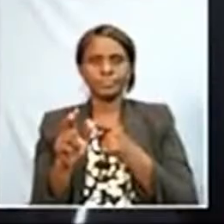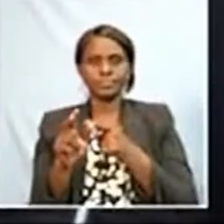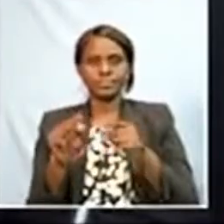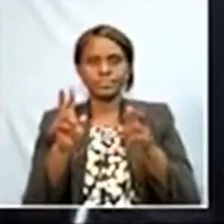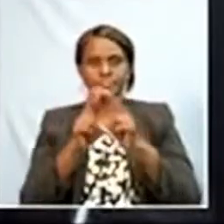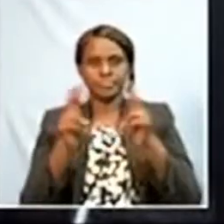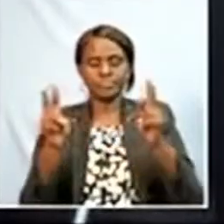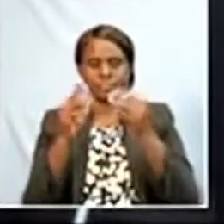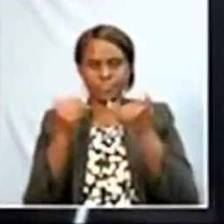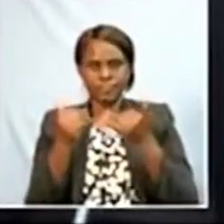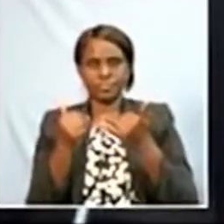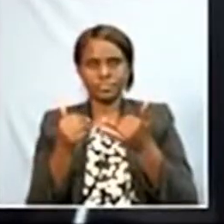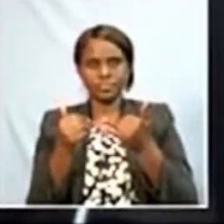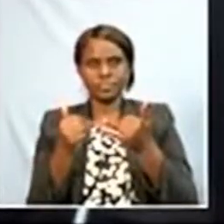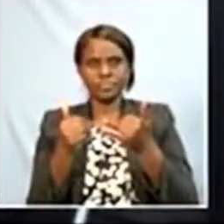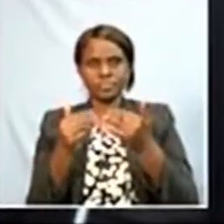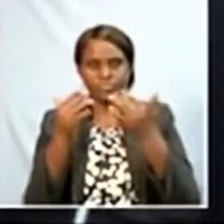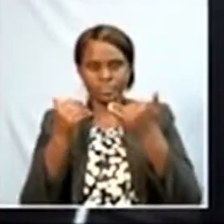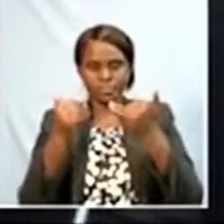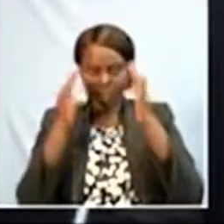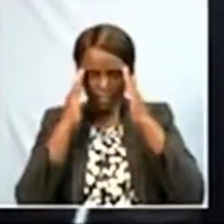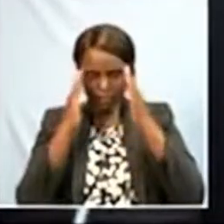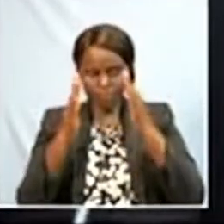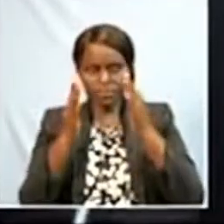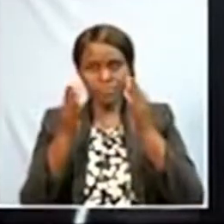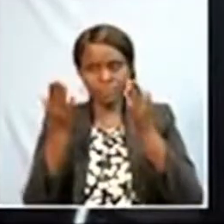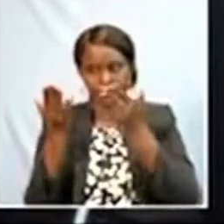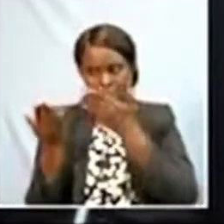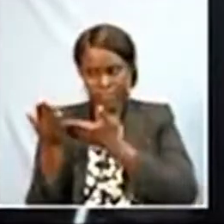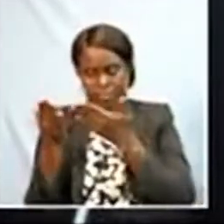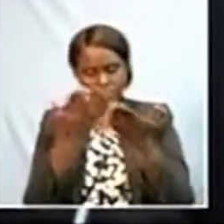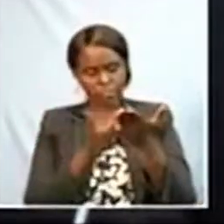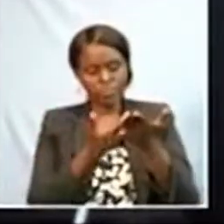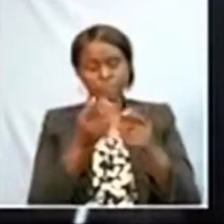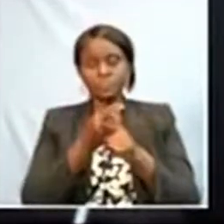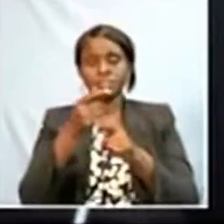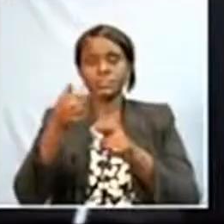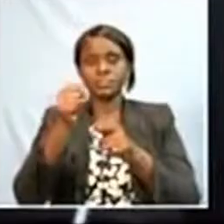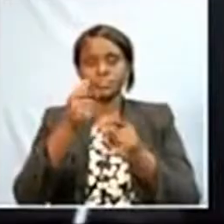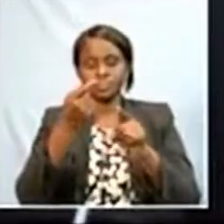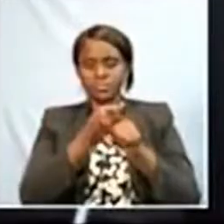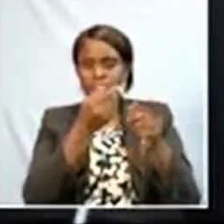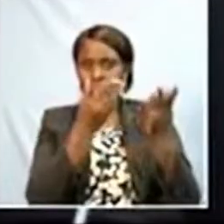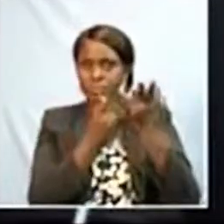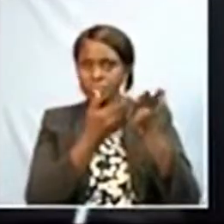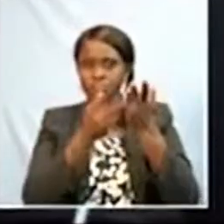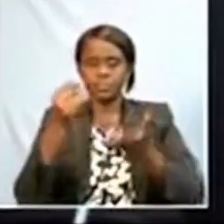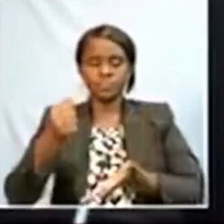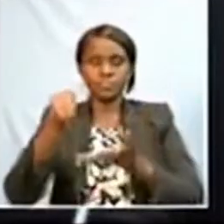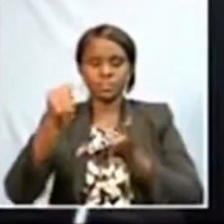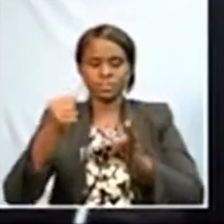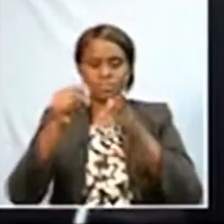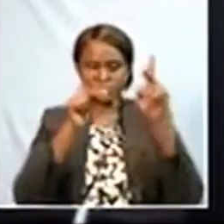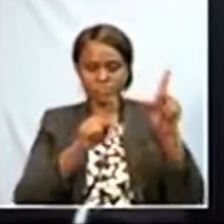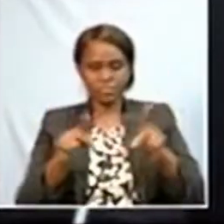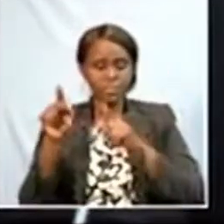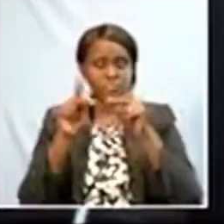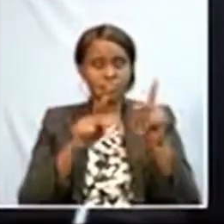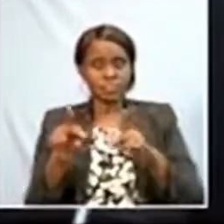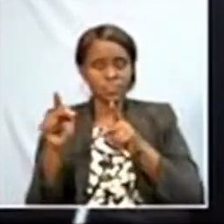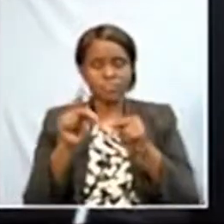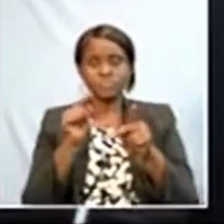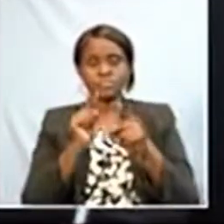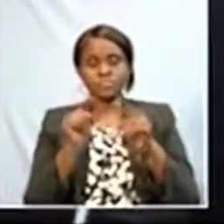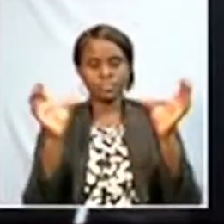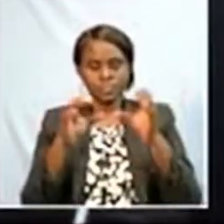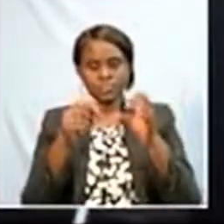So pay attention to this statement from your side. You're saying that from the point of view of budgetary performance,